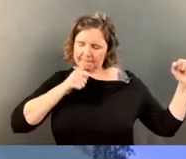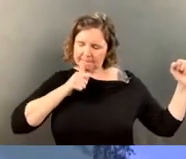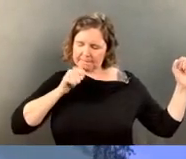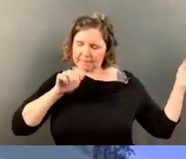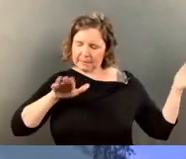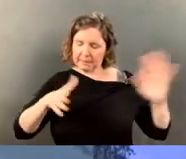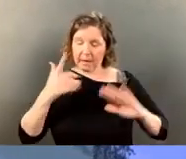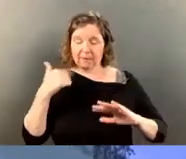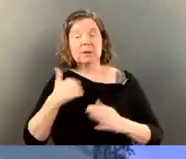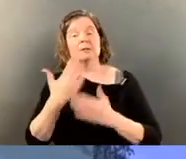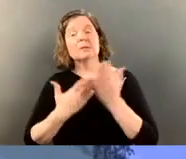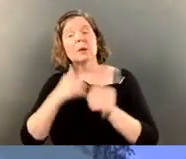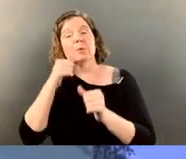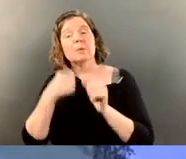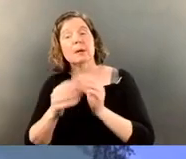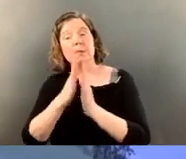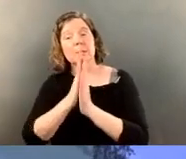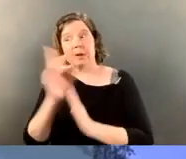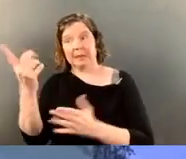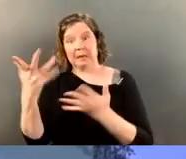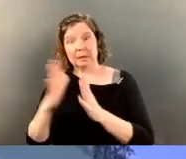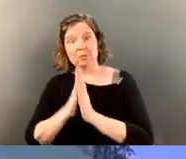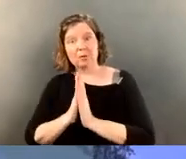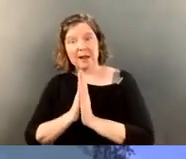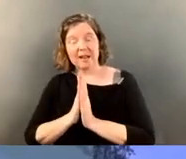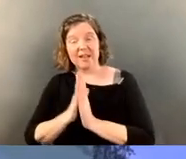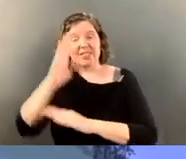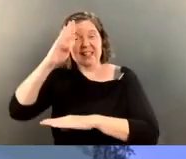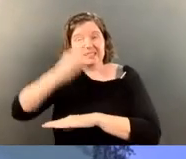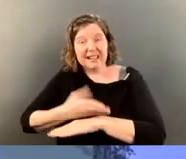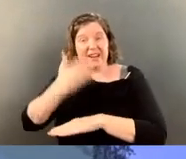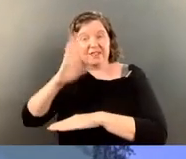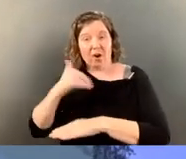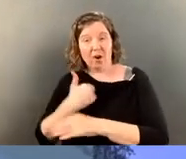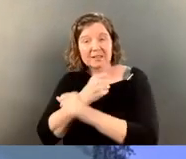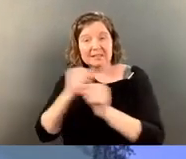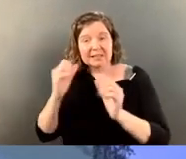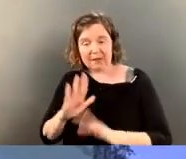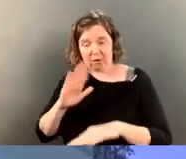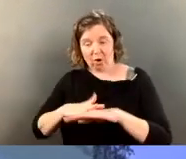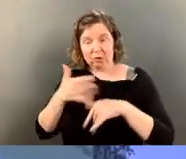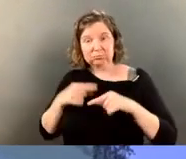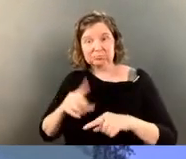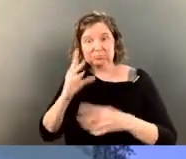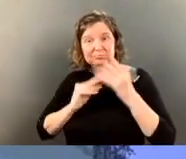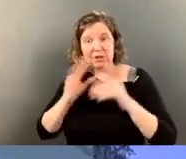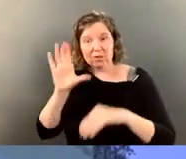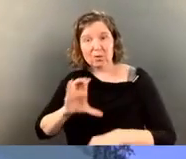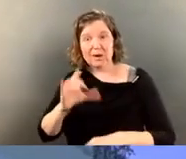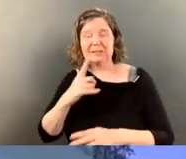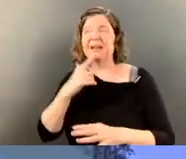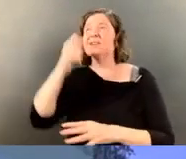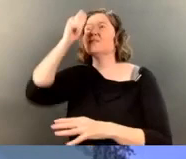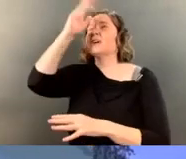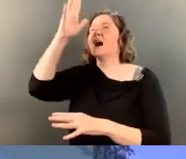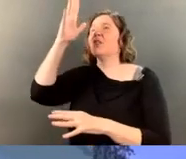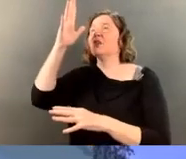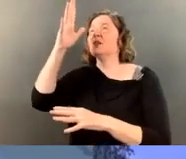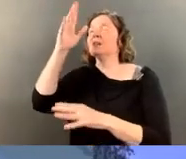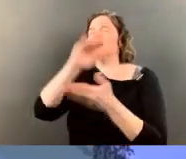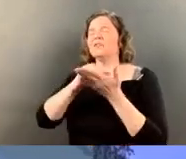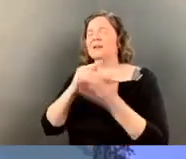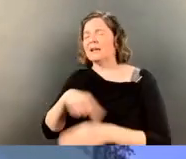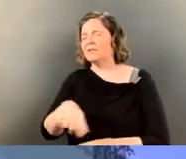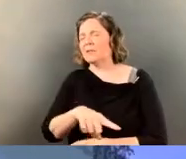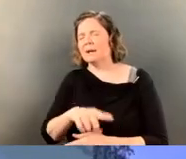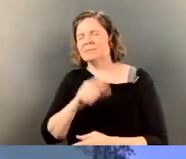some of you may remember the prayer that he prayed, the Son of God, our Savior, on that cross prayed, Father, forgive them, for